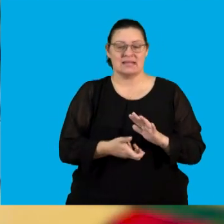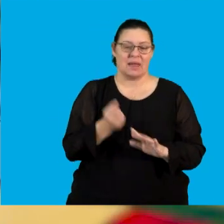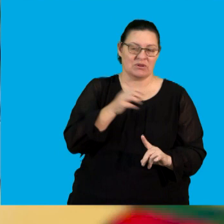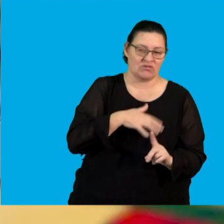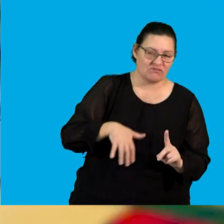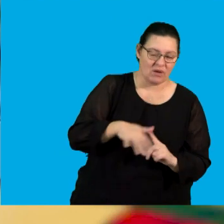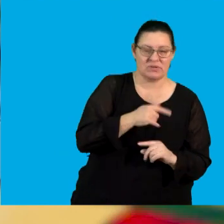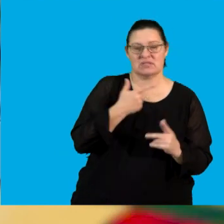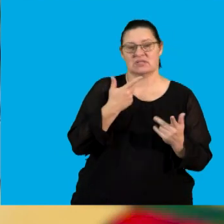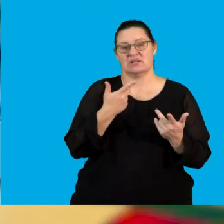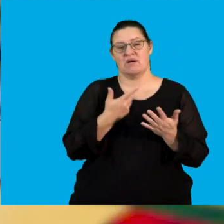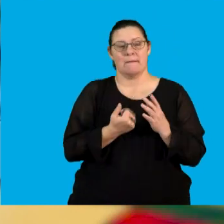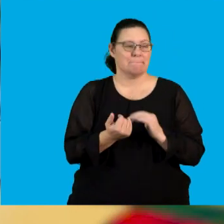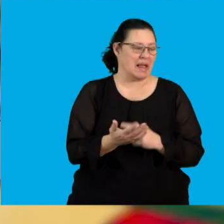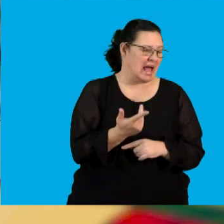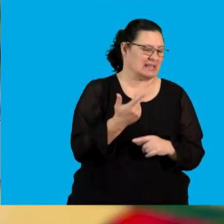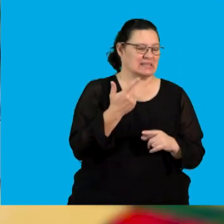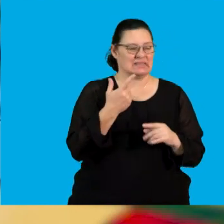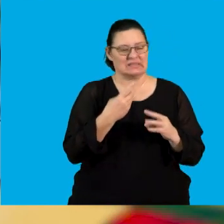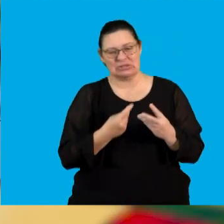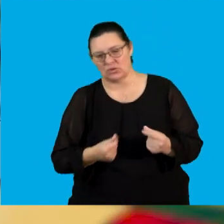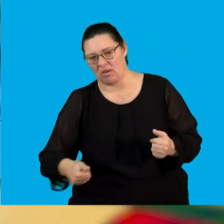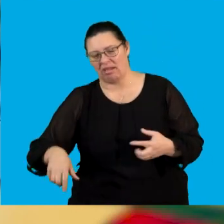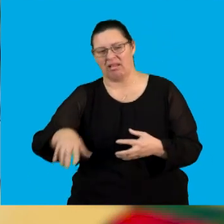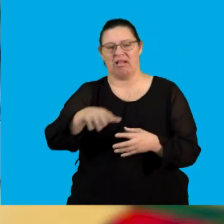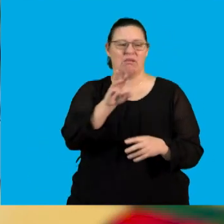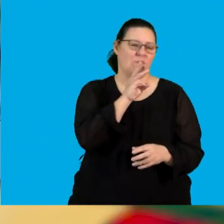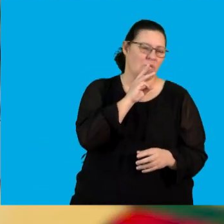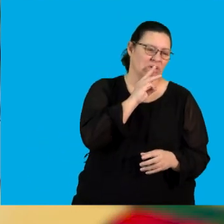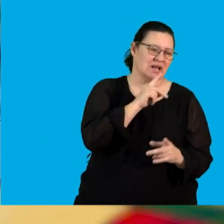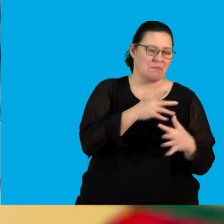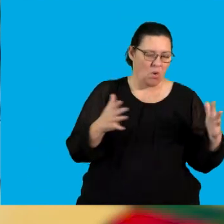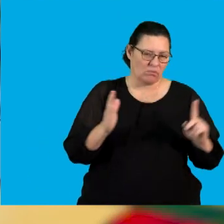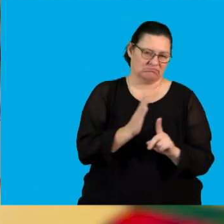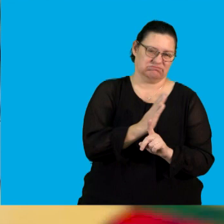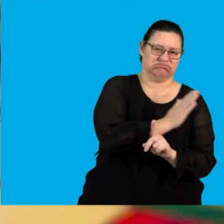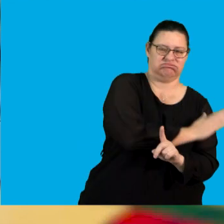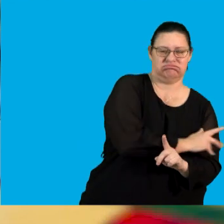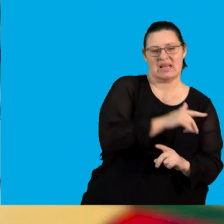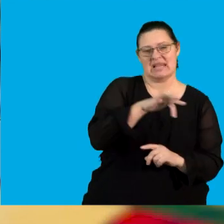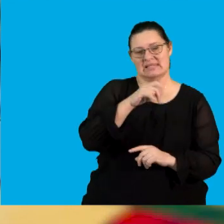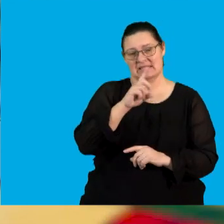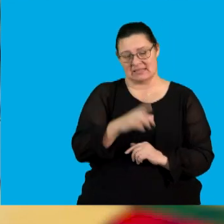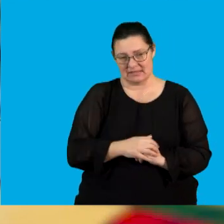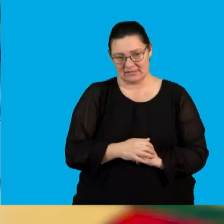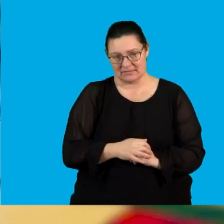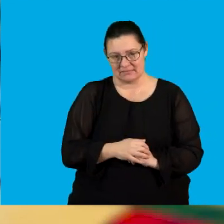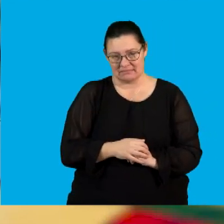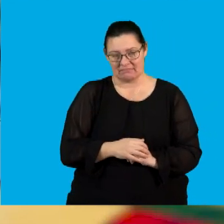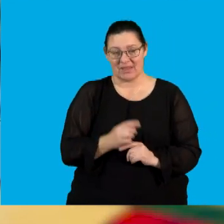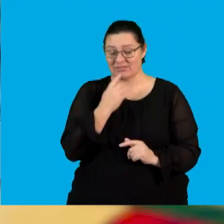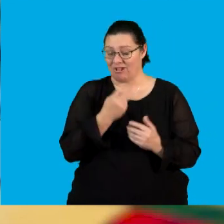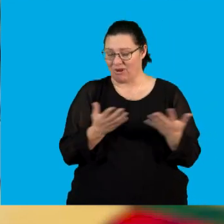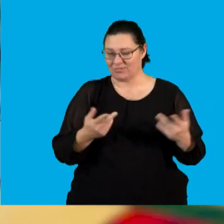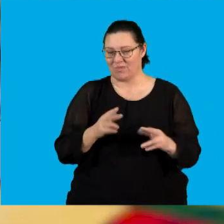they can damage the environment, they can make the plants, the soil, the water to be more acidic. So I've said a